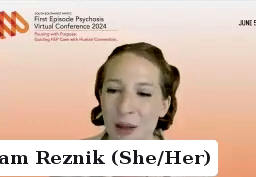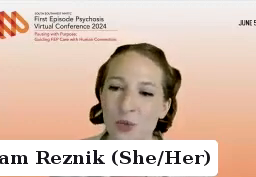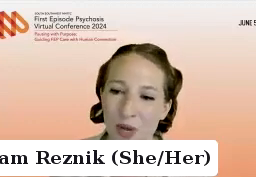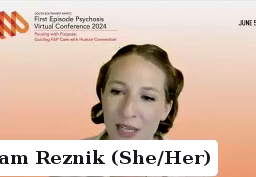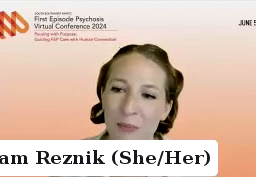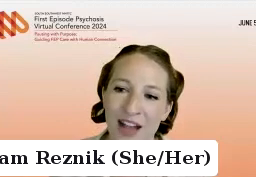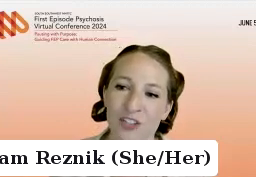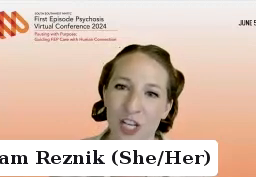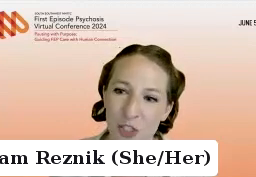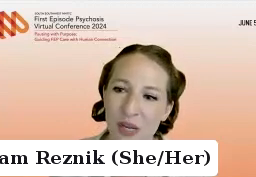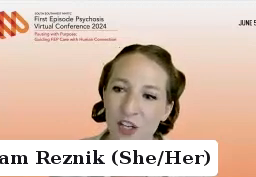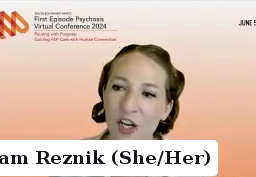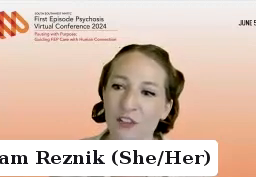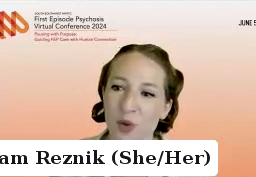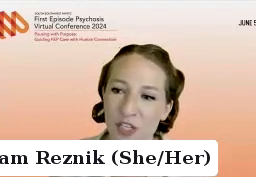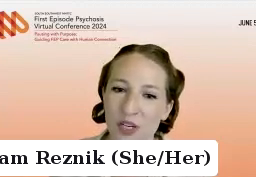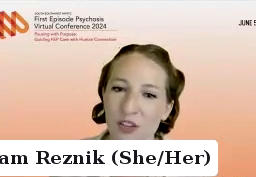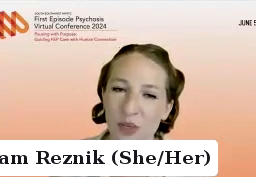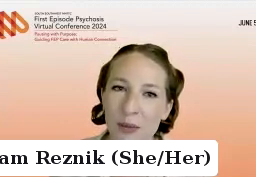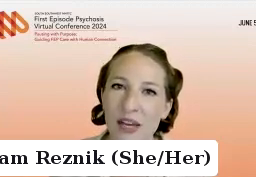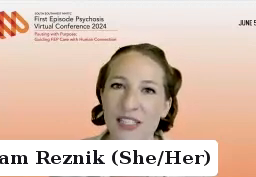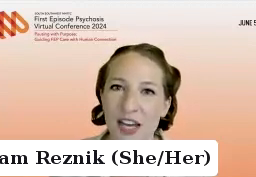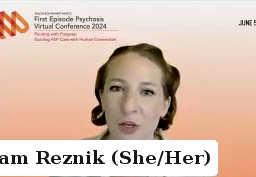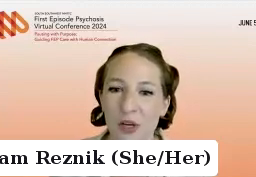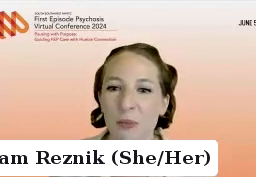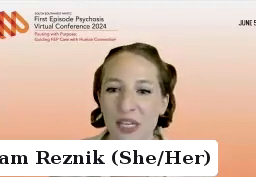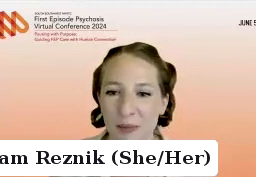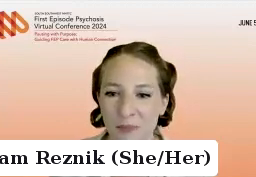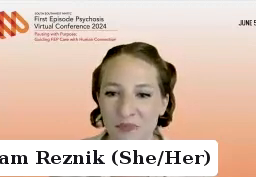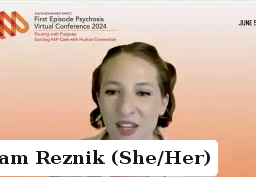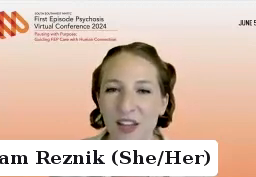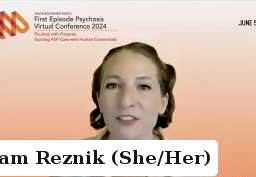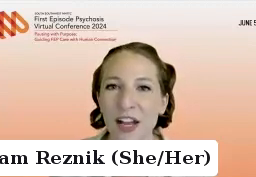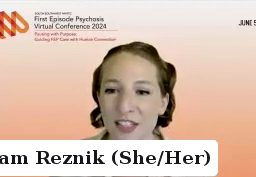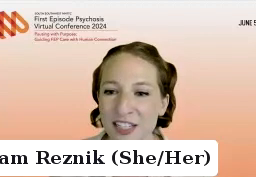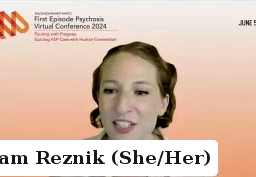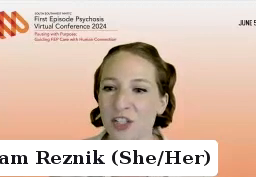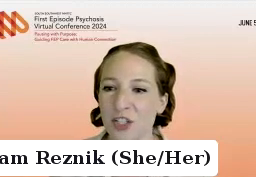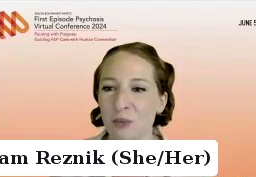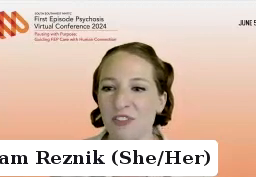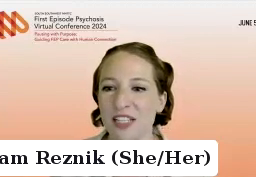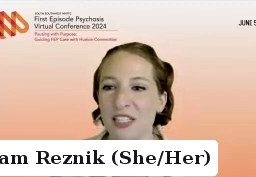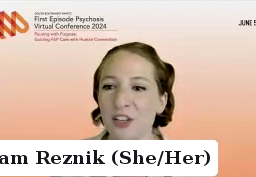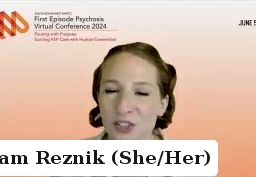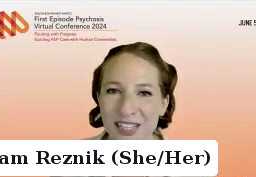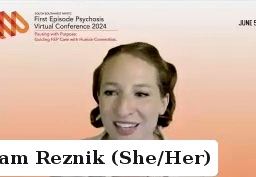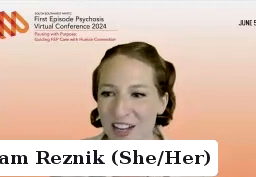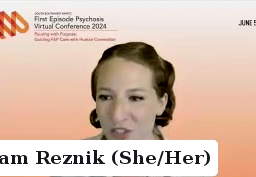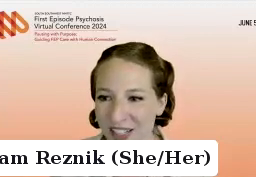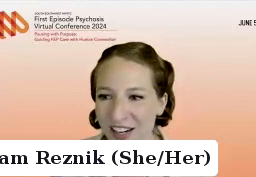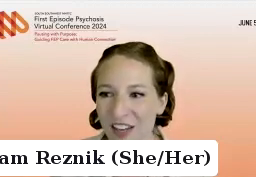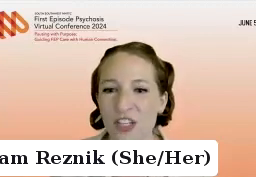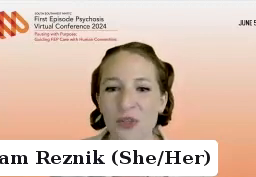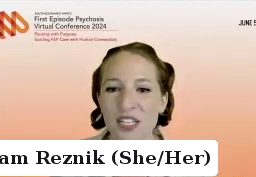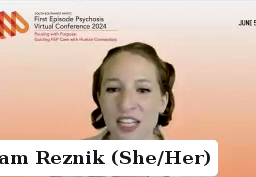a Top 20 Black Changemaker of 2023 by the Sacramento Bee. Finally, Dr. Shim provides clinical